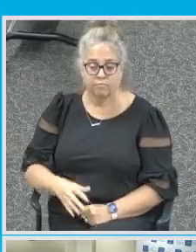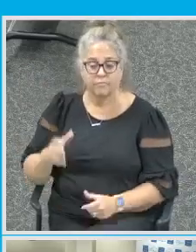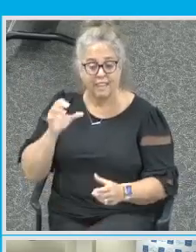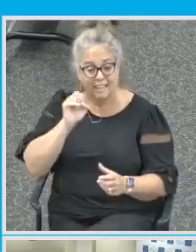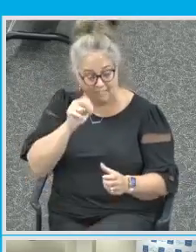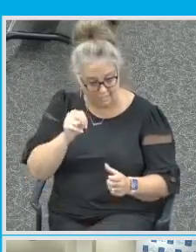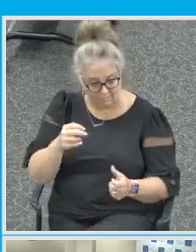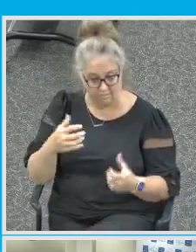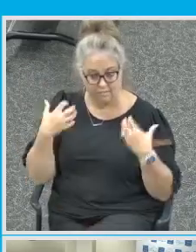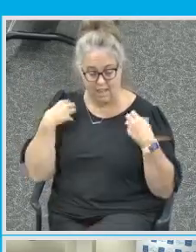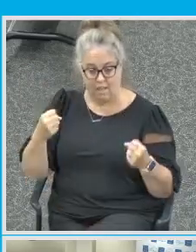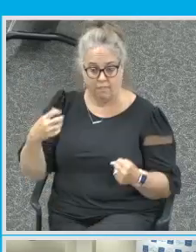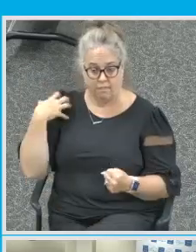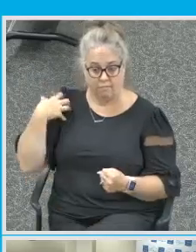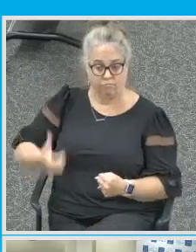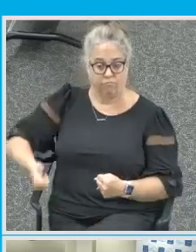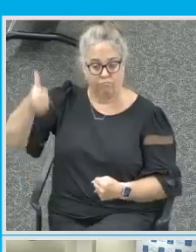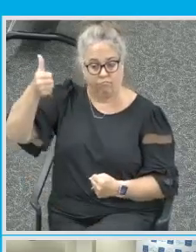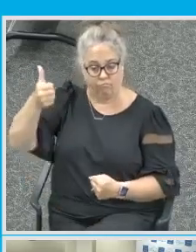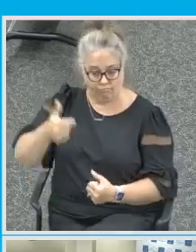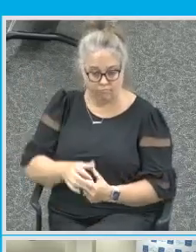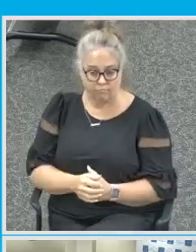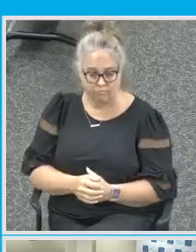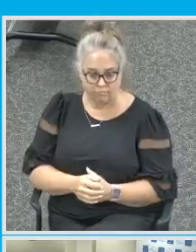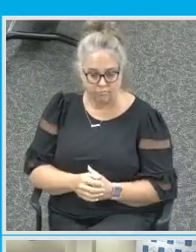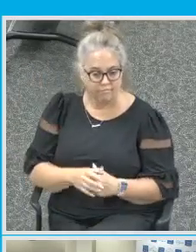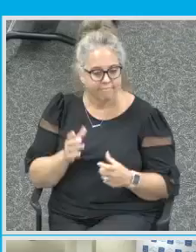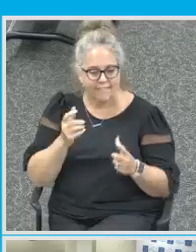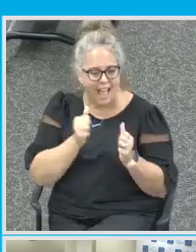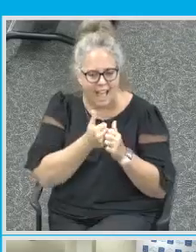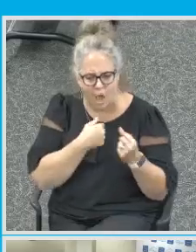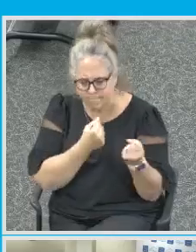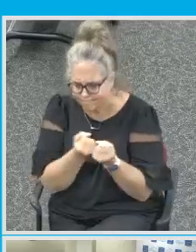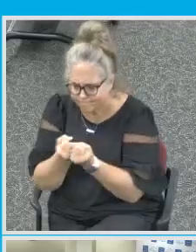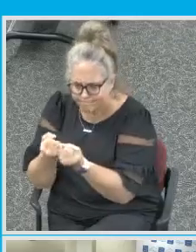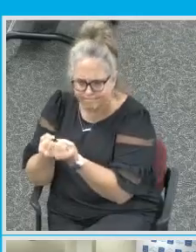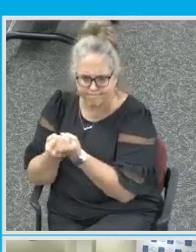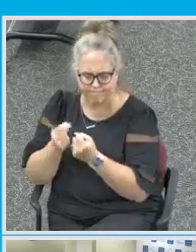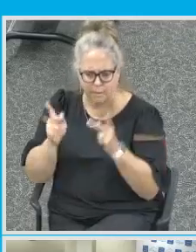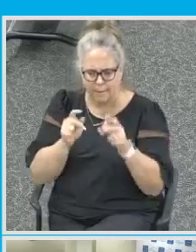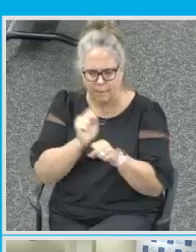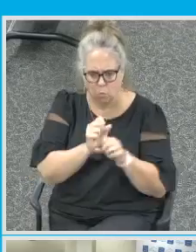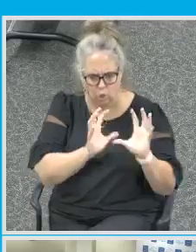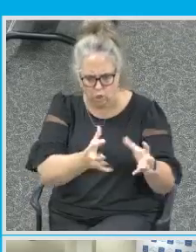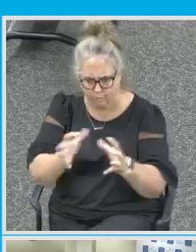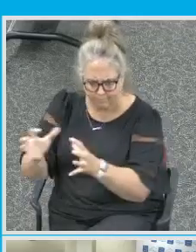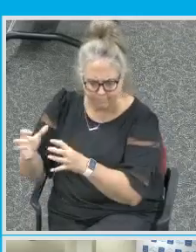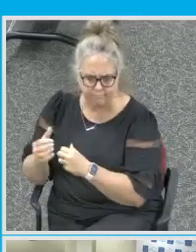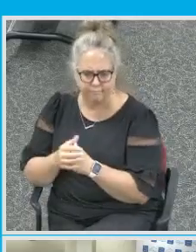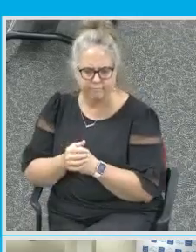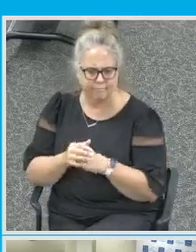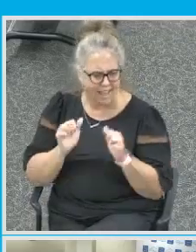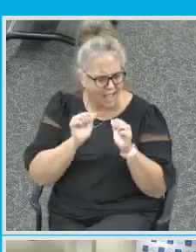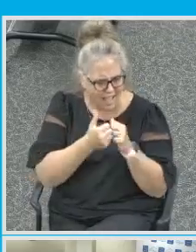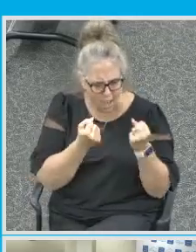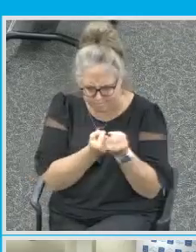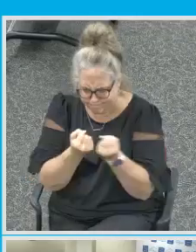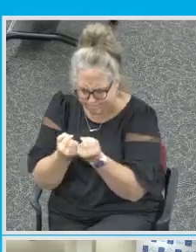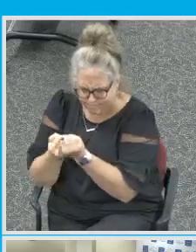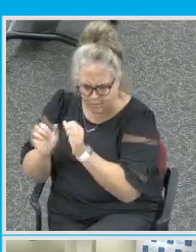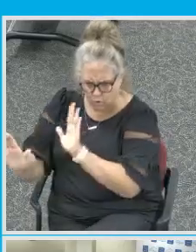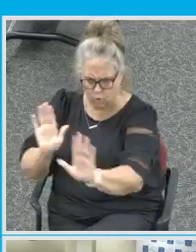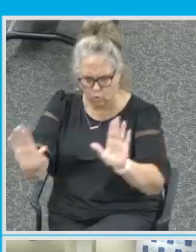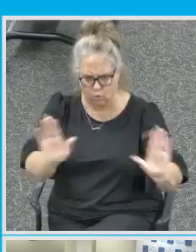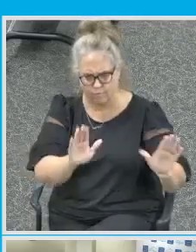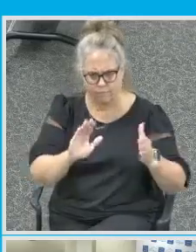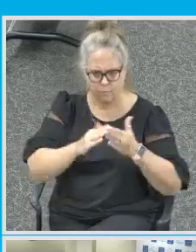to support your workforce, and in supporting your workforce, how that in turn helps to support your community. And it was very well received. We got a lot of